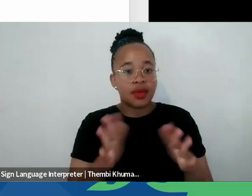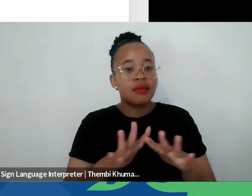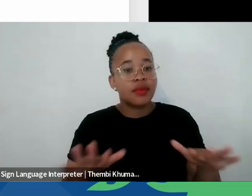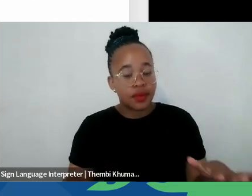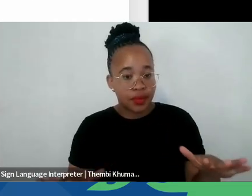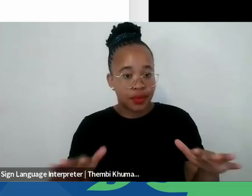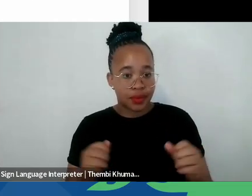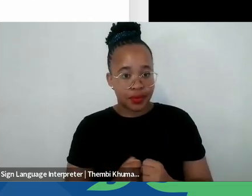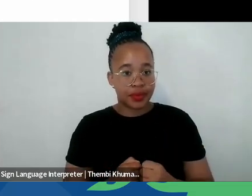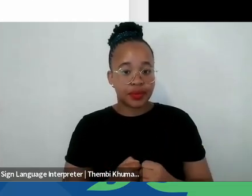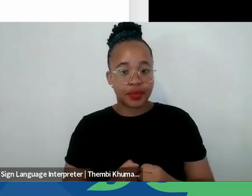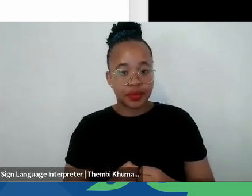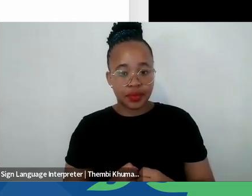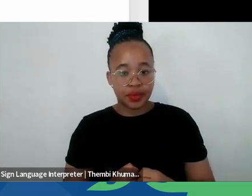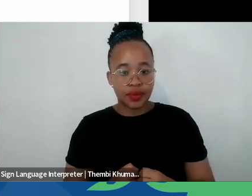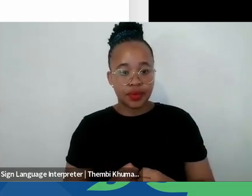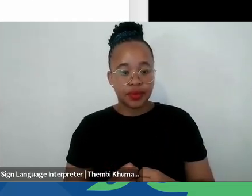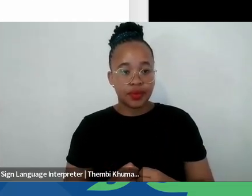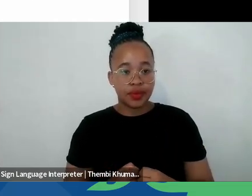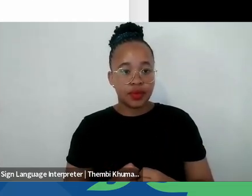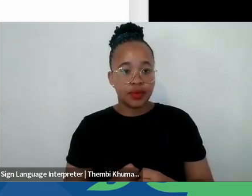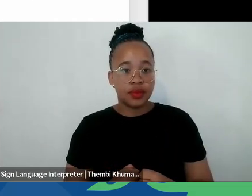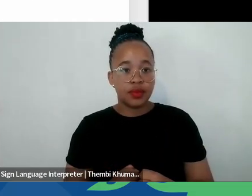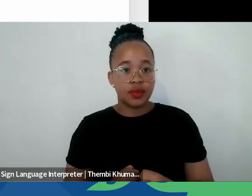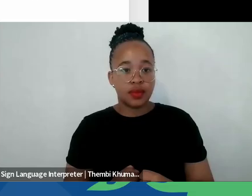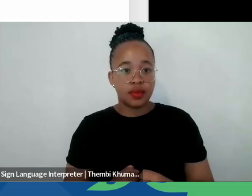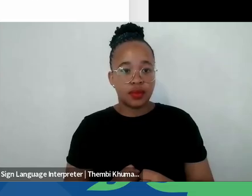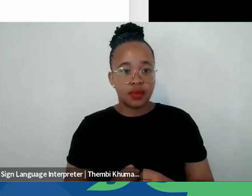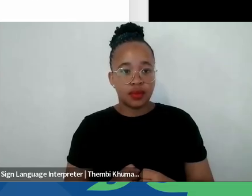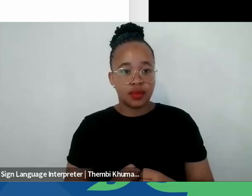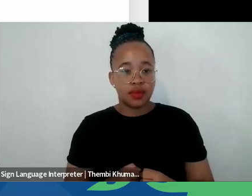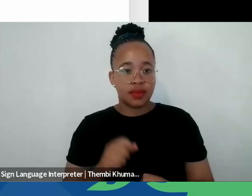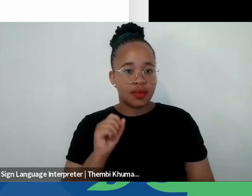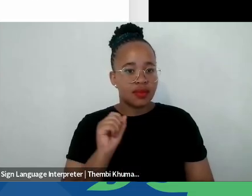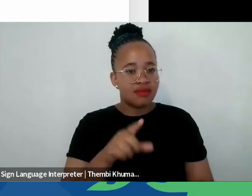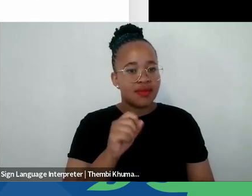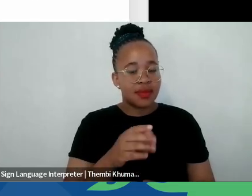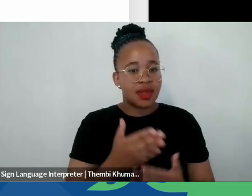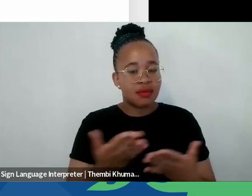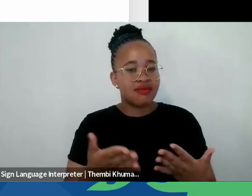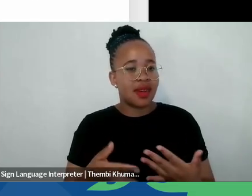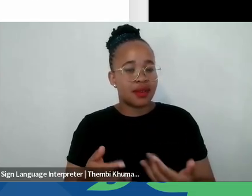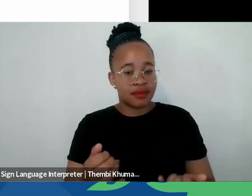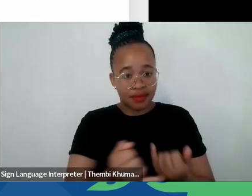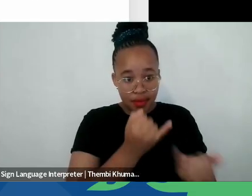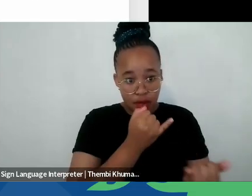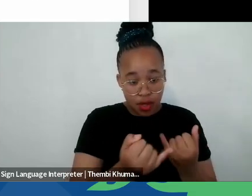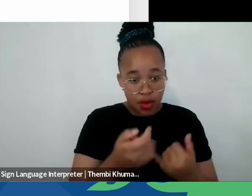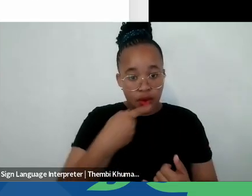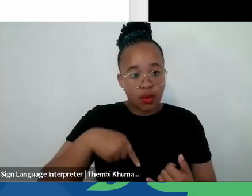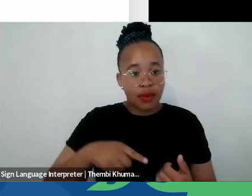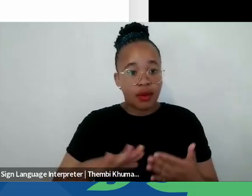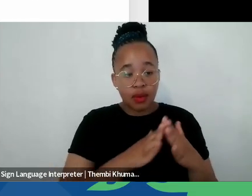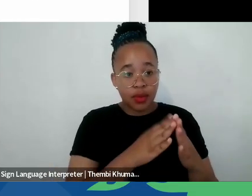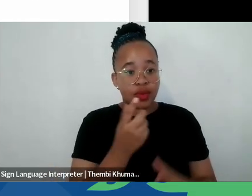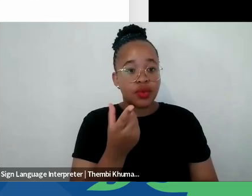to the outlined plan. On the social and sexual network, we had community advisory boards, we had